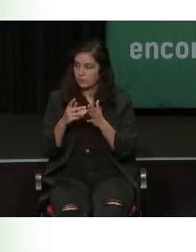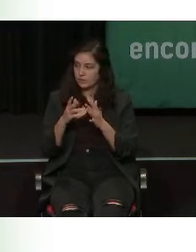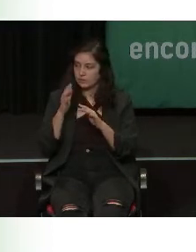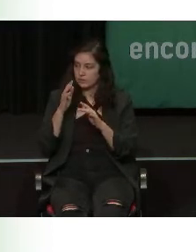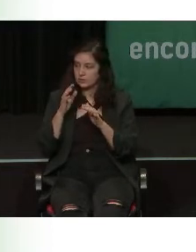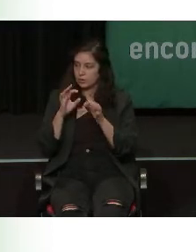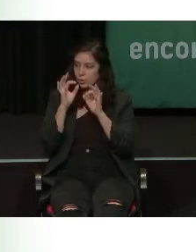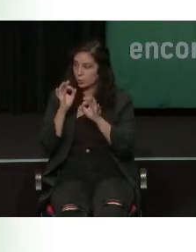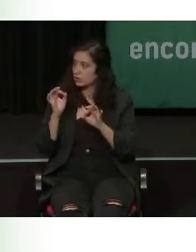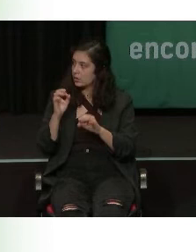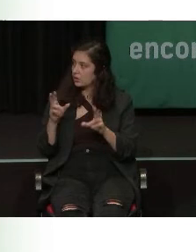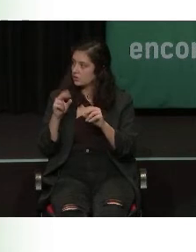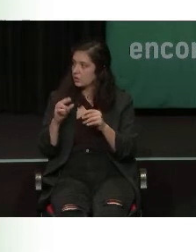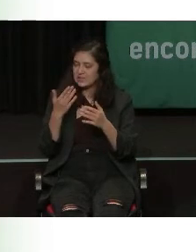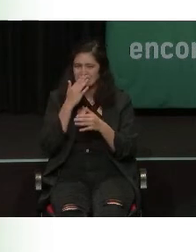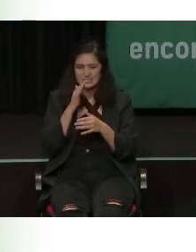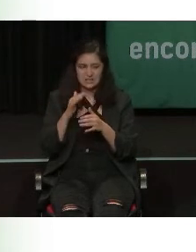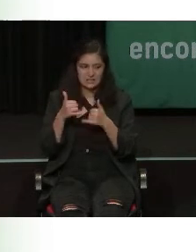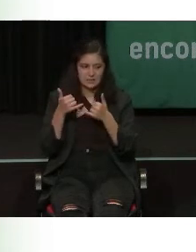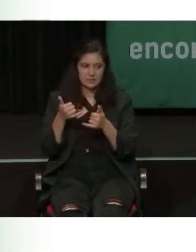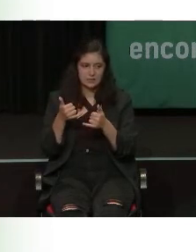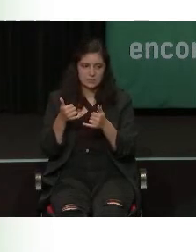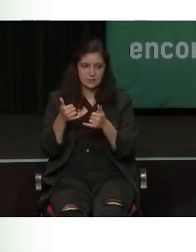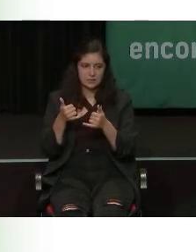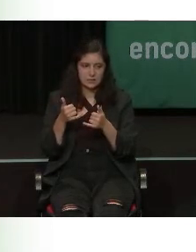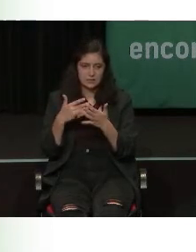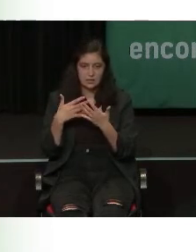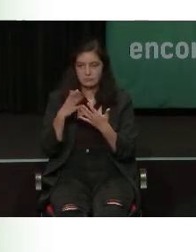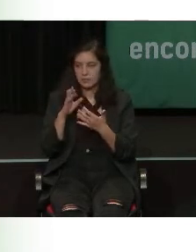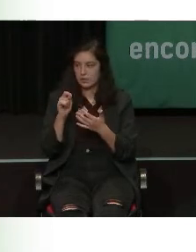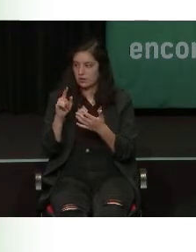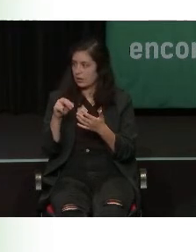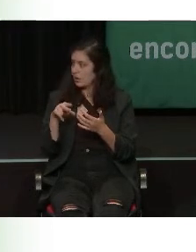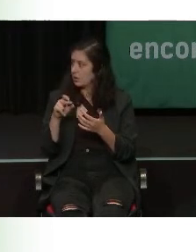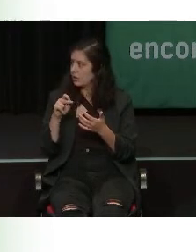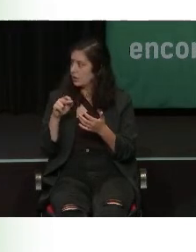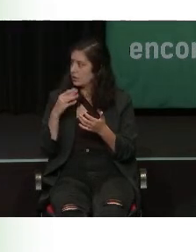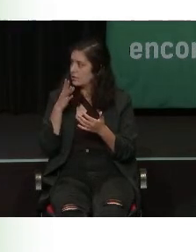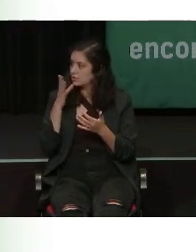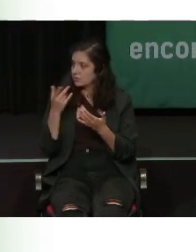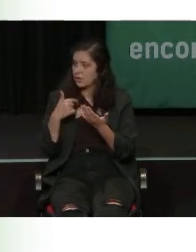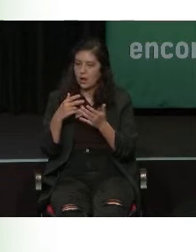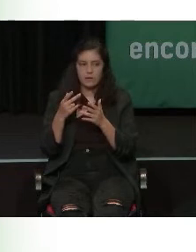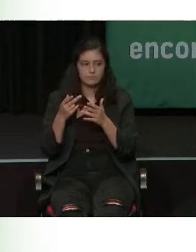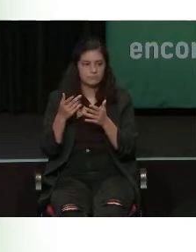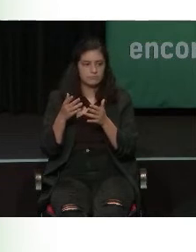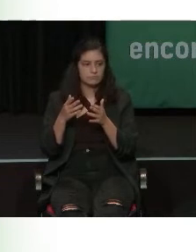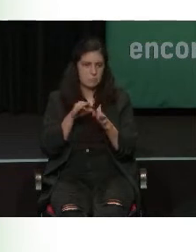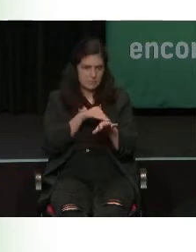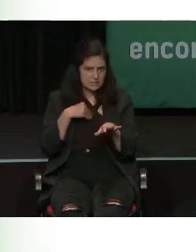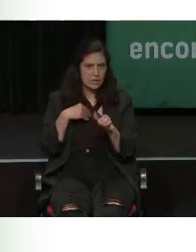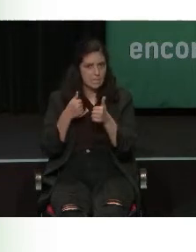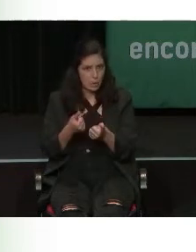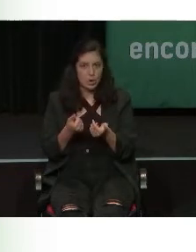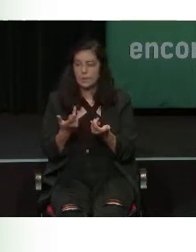single herb, no side effects, and as Elena said, evidence-based medicine. This was a